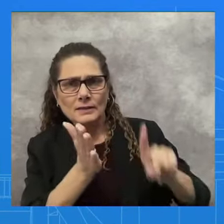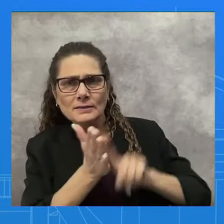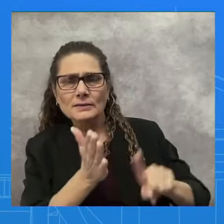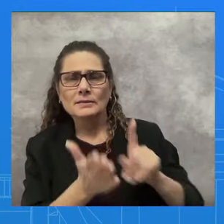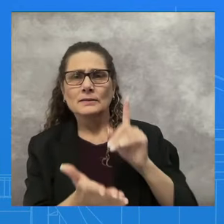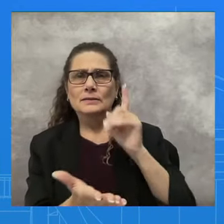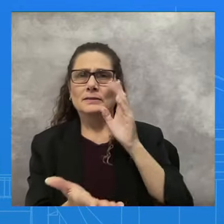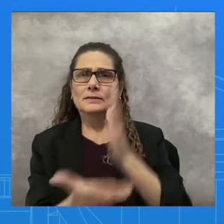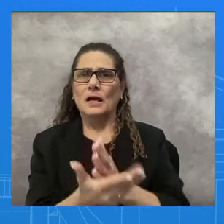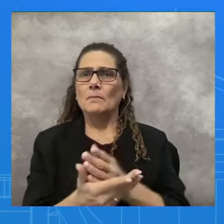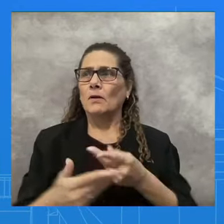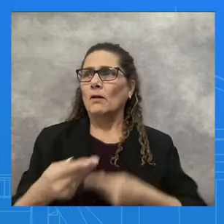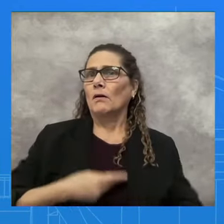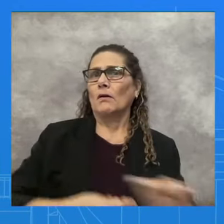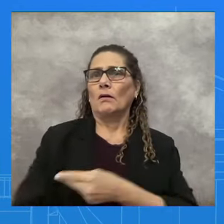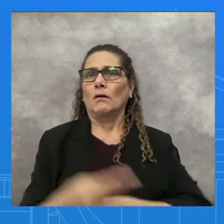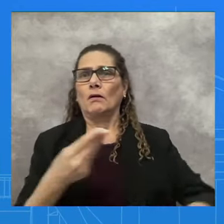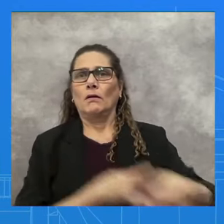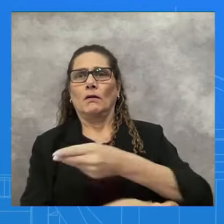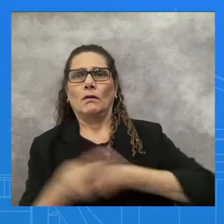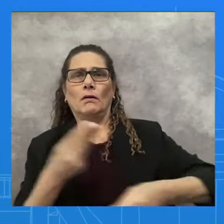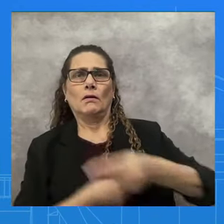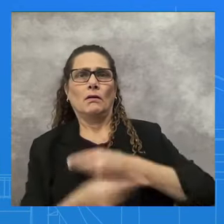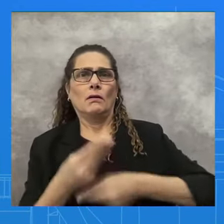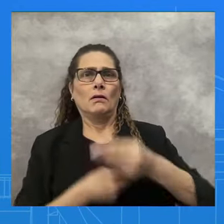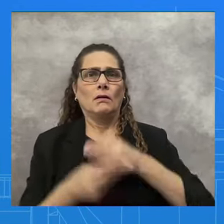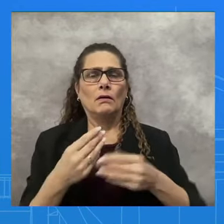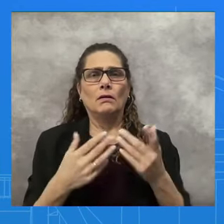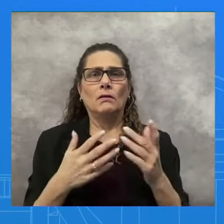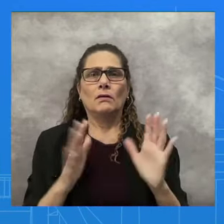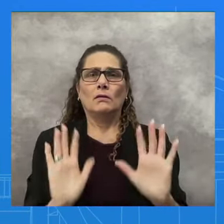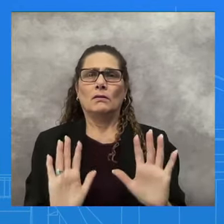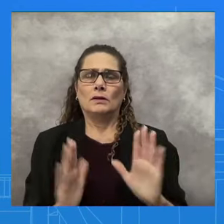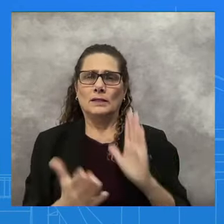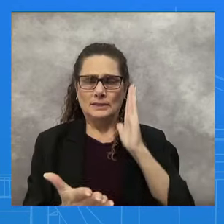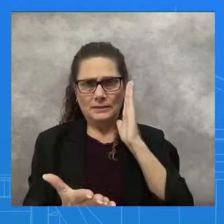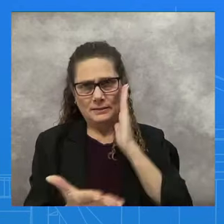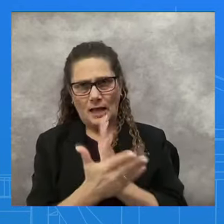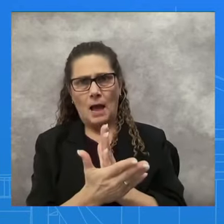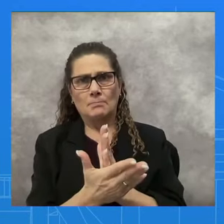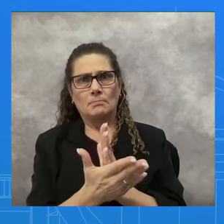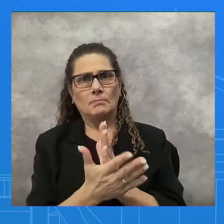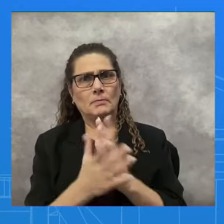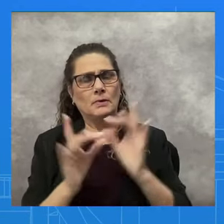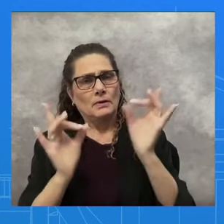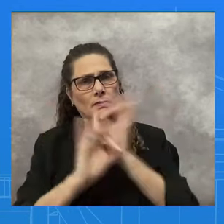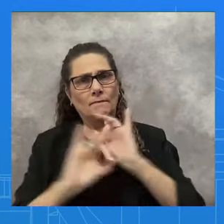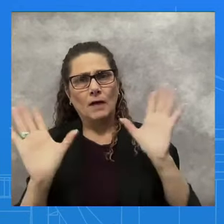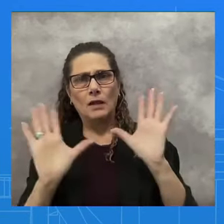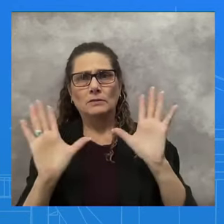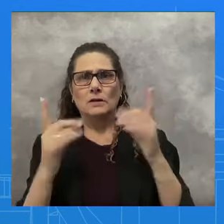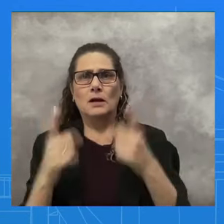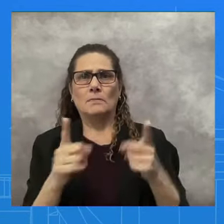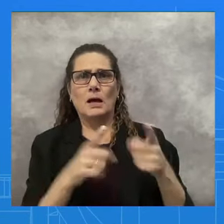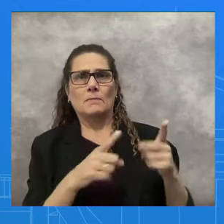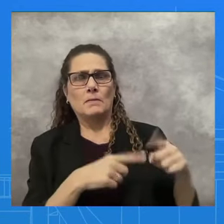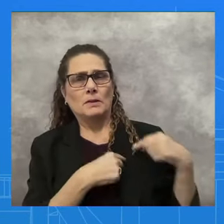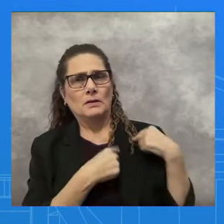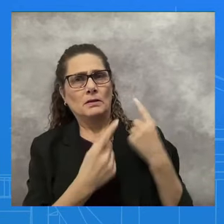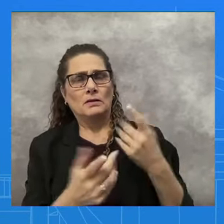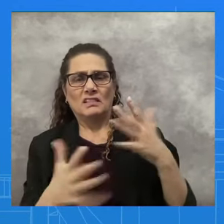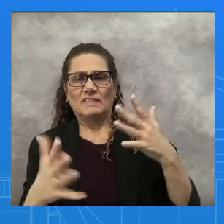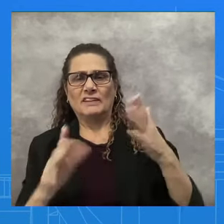making historic investment in violence prevention. But as we all know, it is not enough. Congress must